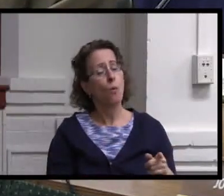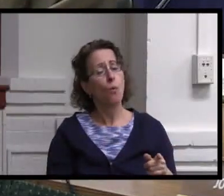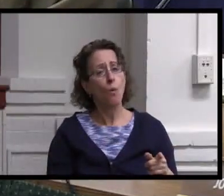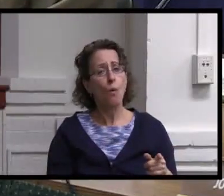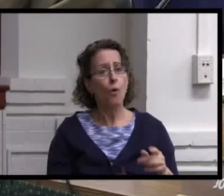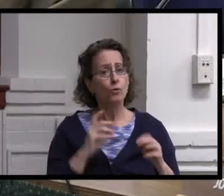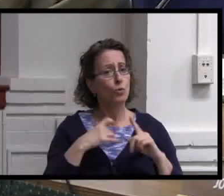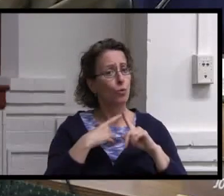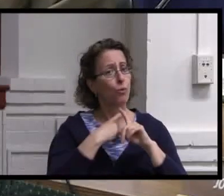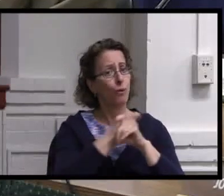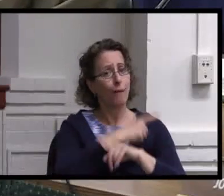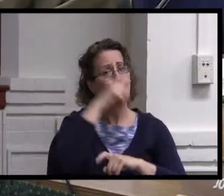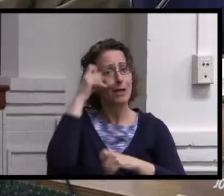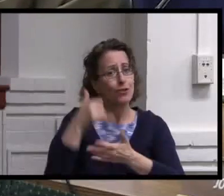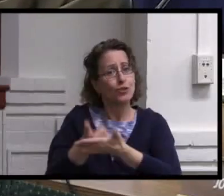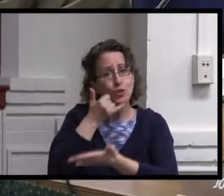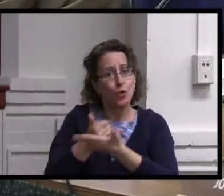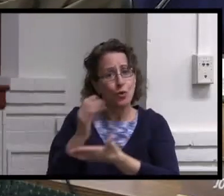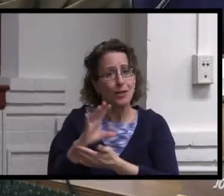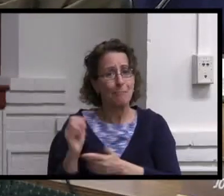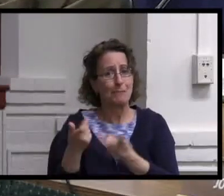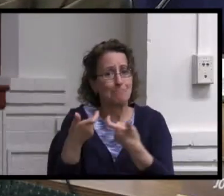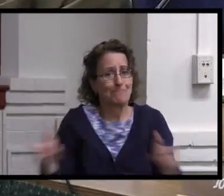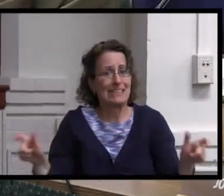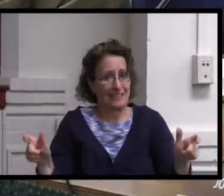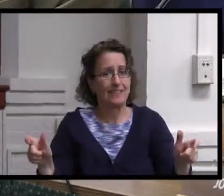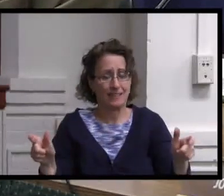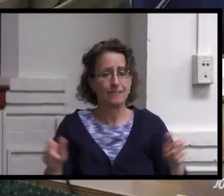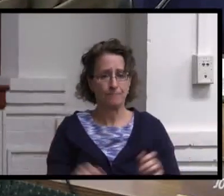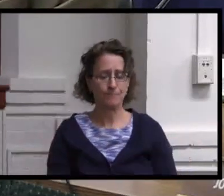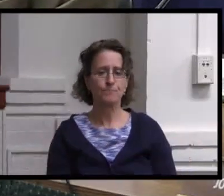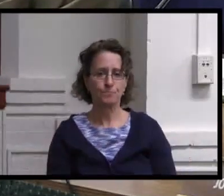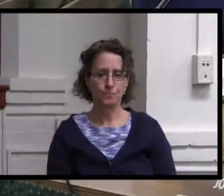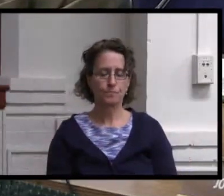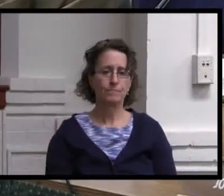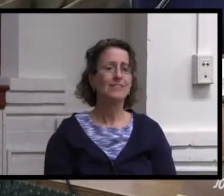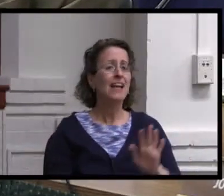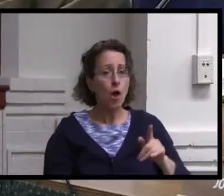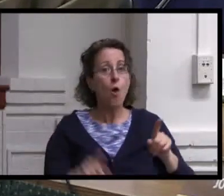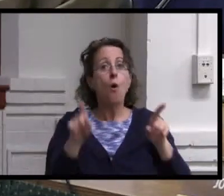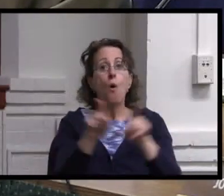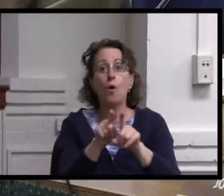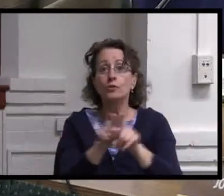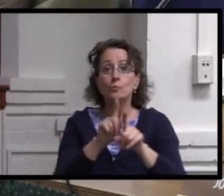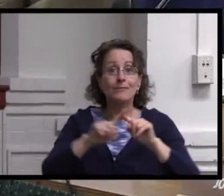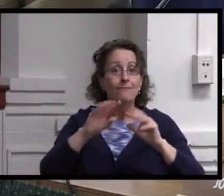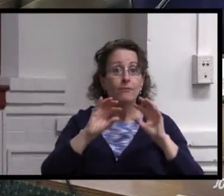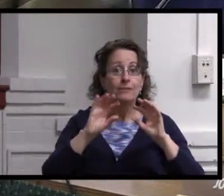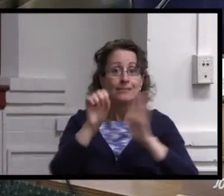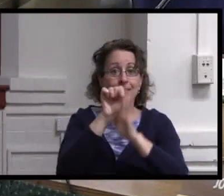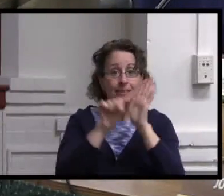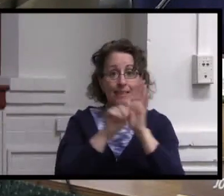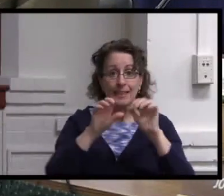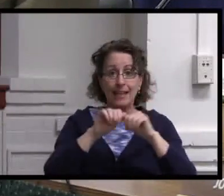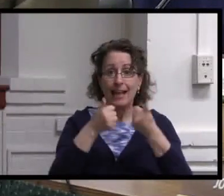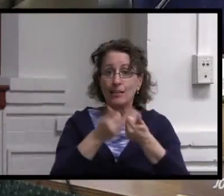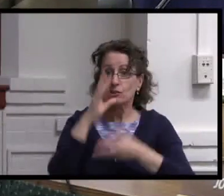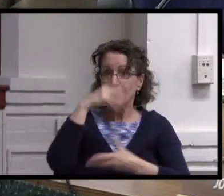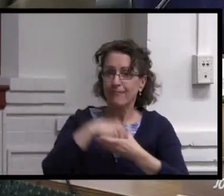than usual for this kind of a project, because we have the State Agency of Transportation, the